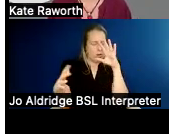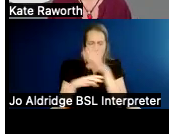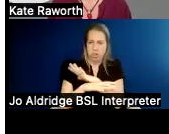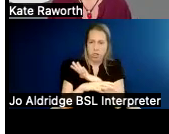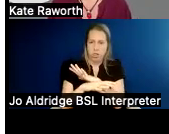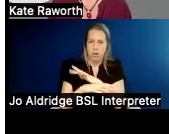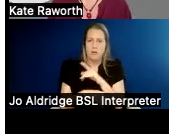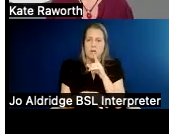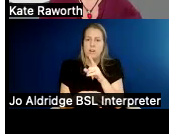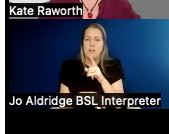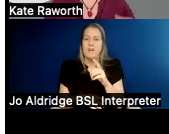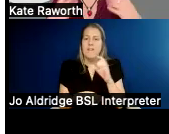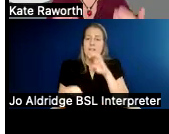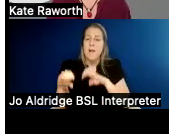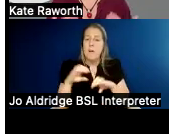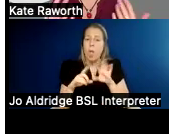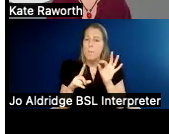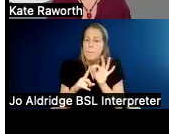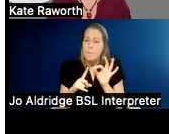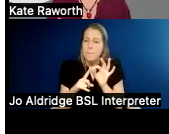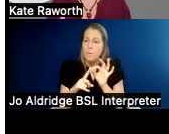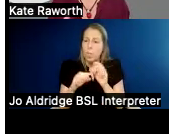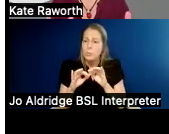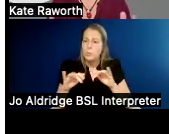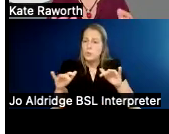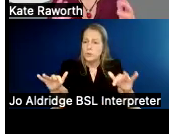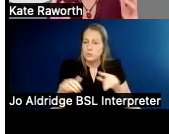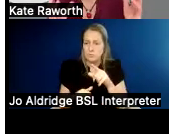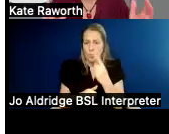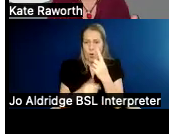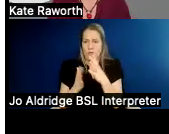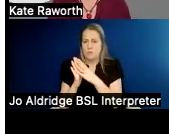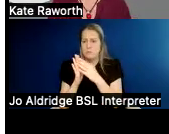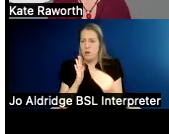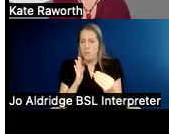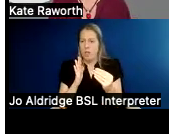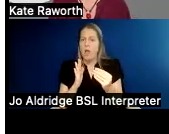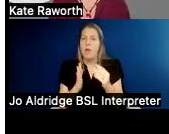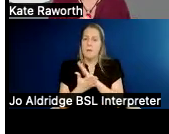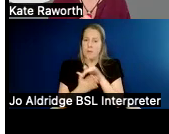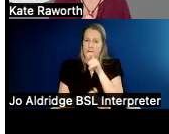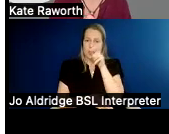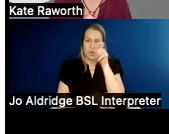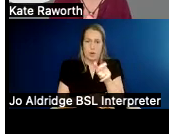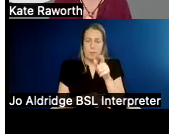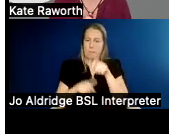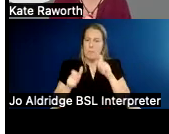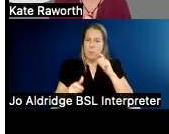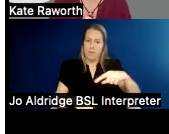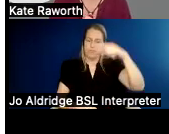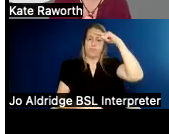pollution, and trying to use a language that people will more quickly understand, because many people, if like